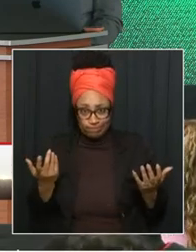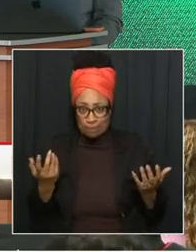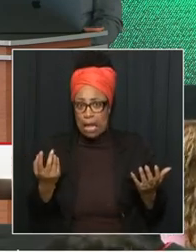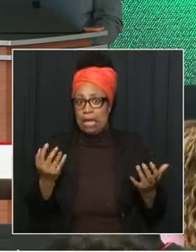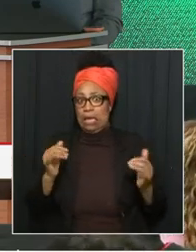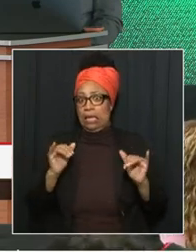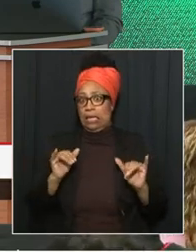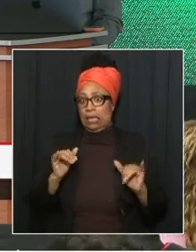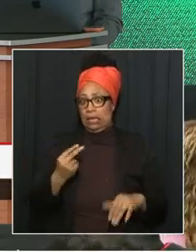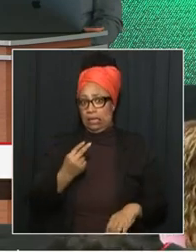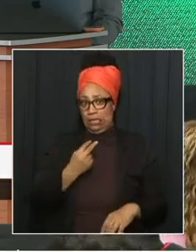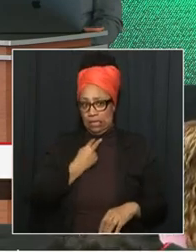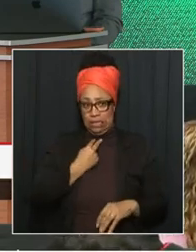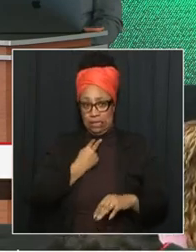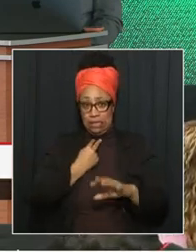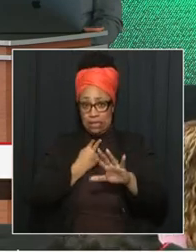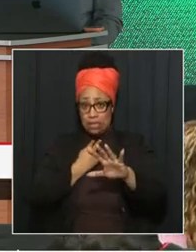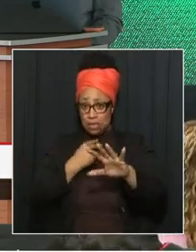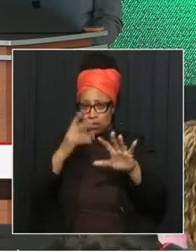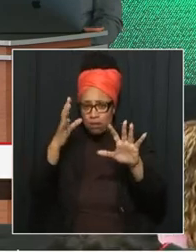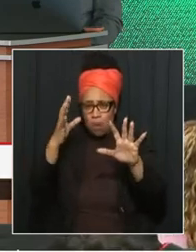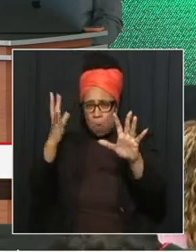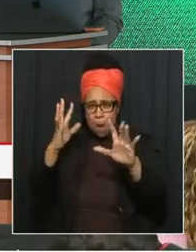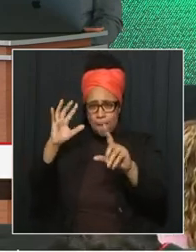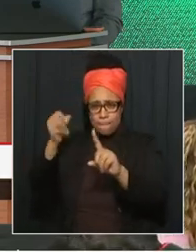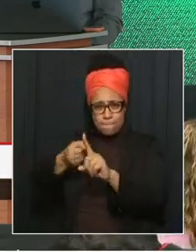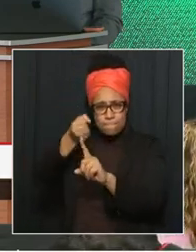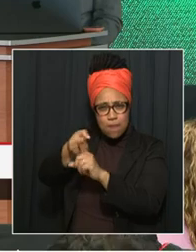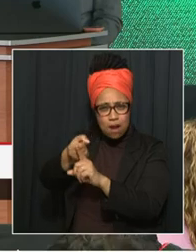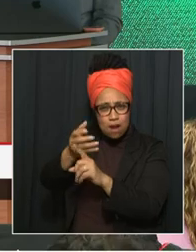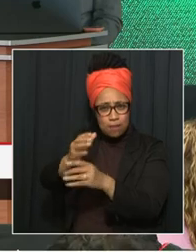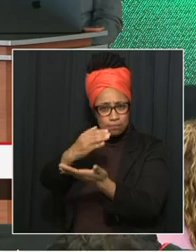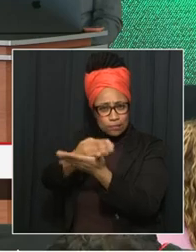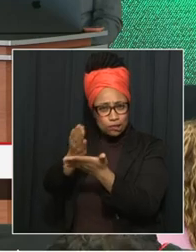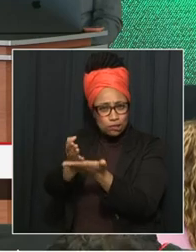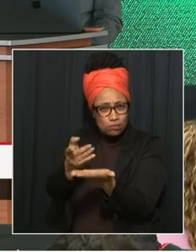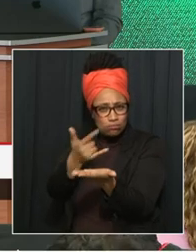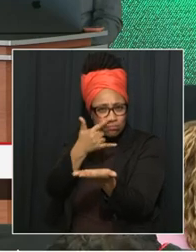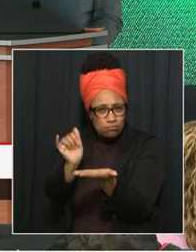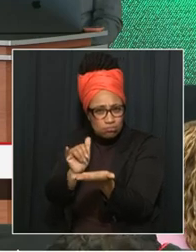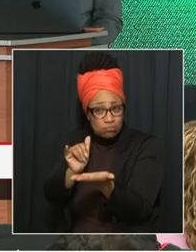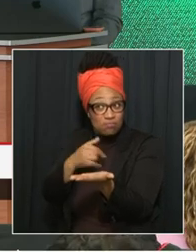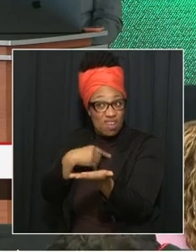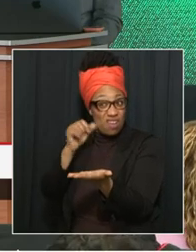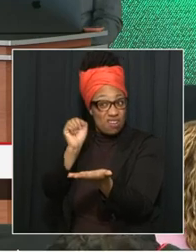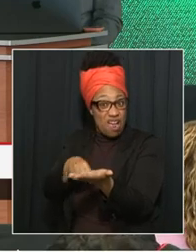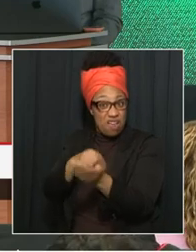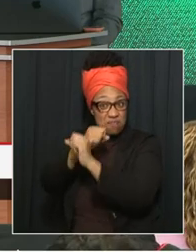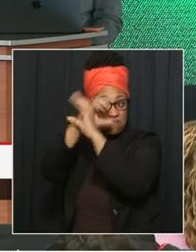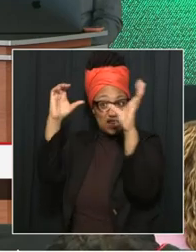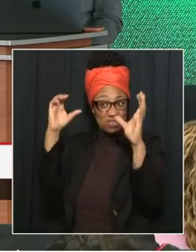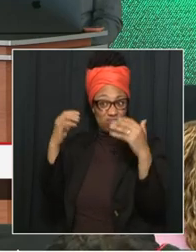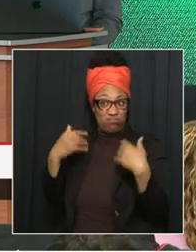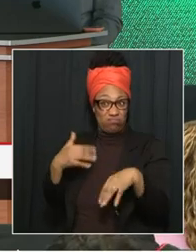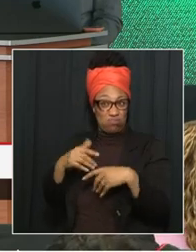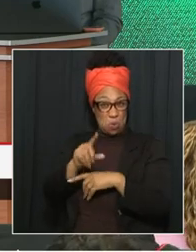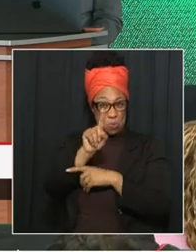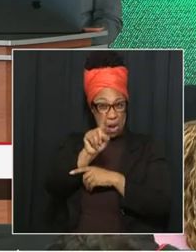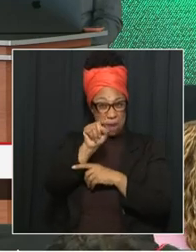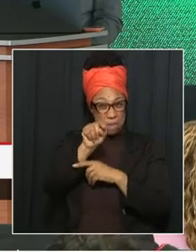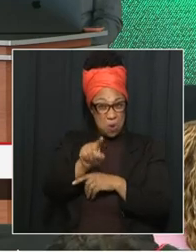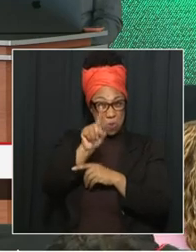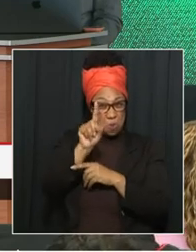additional impacts, we're going to have to fill that $1.1 billion gap that might even grow. Are